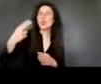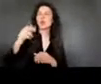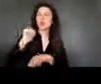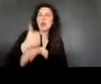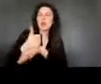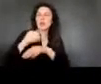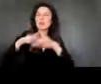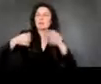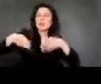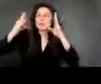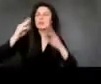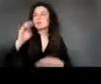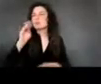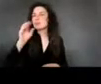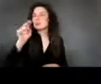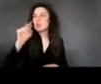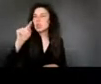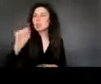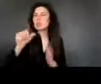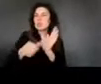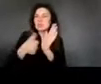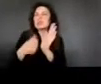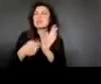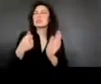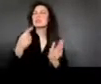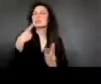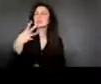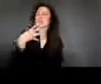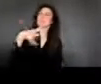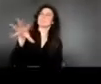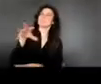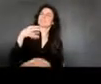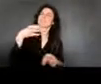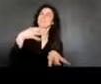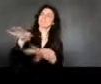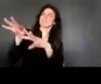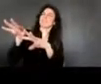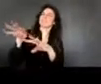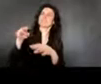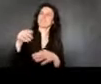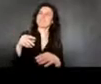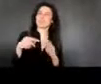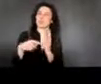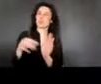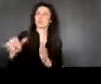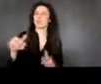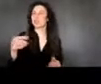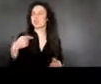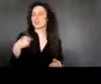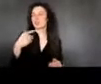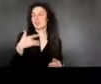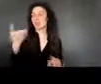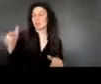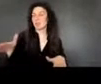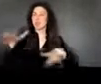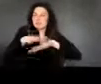function sort of in that way. And I think I saw a lot of sort of crossover with my own work, and I